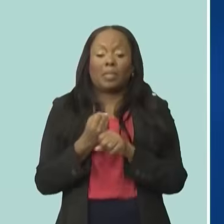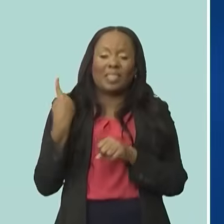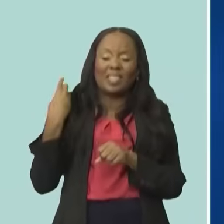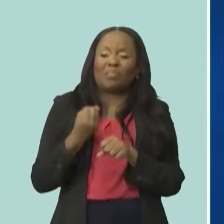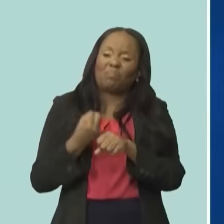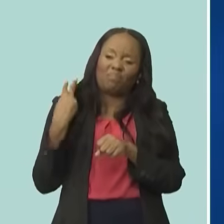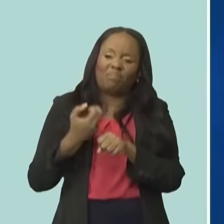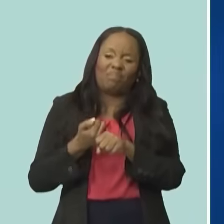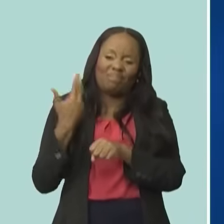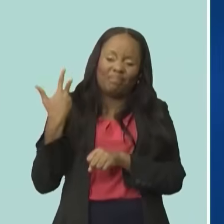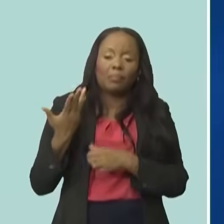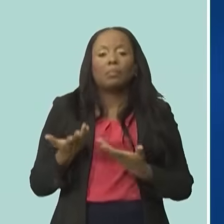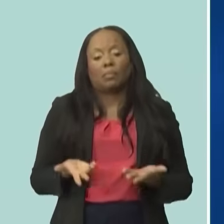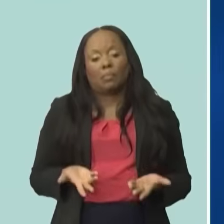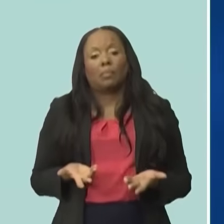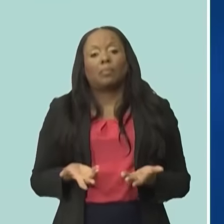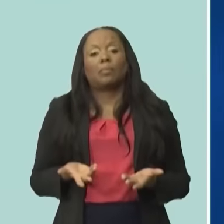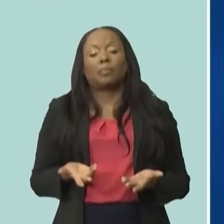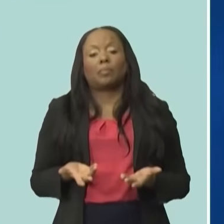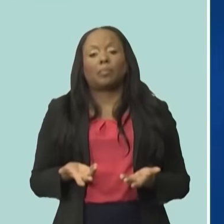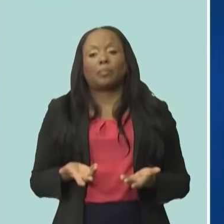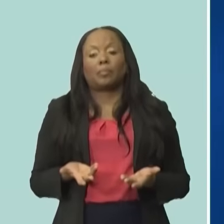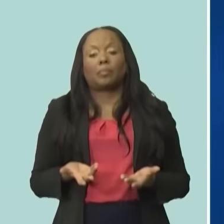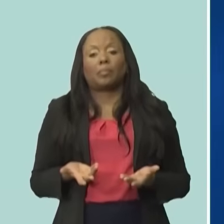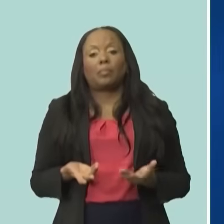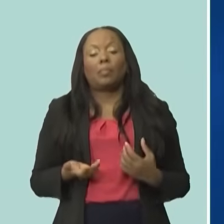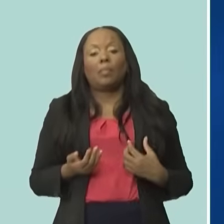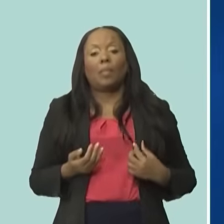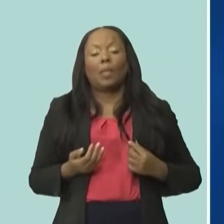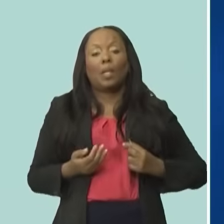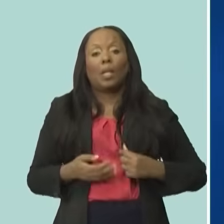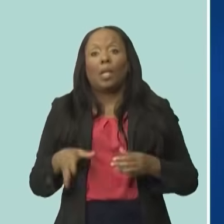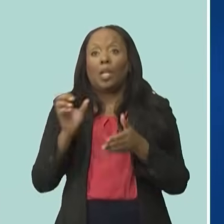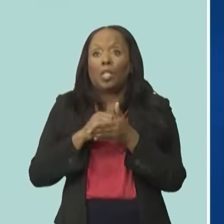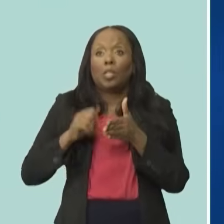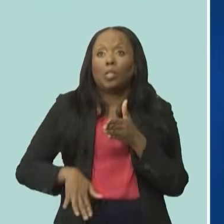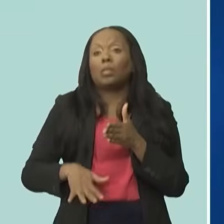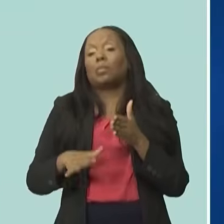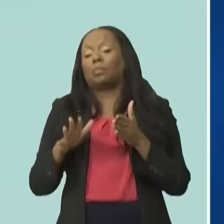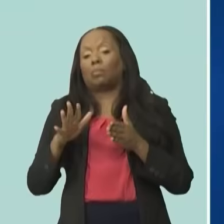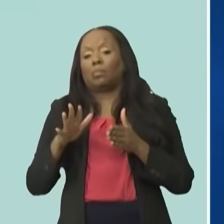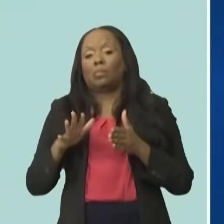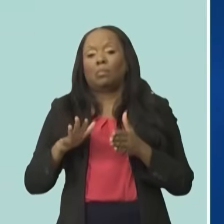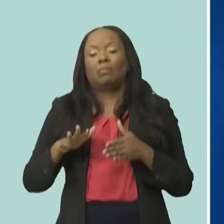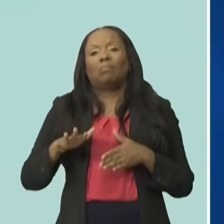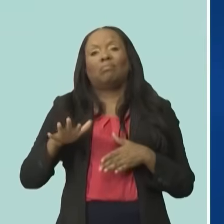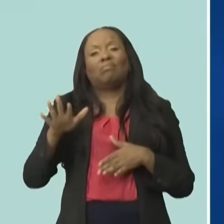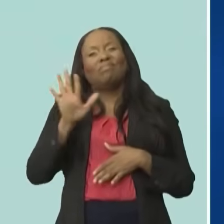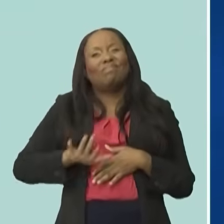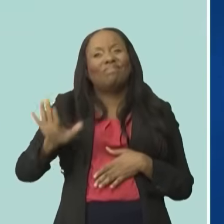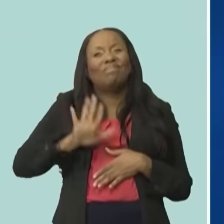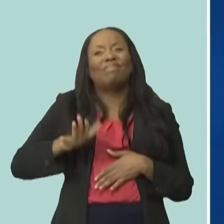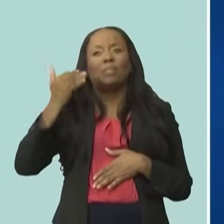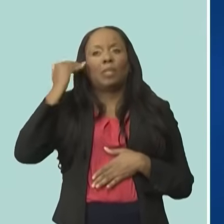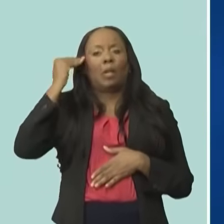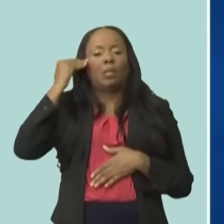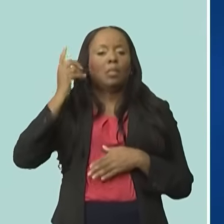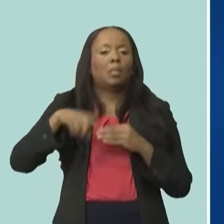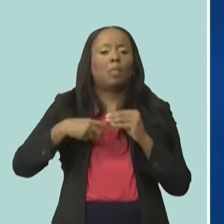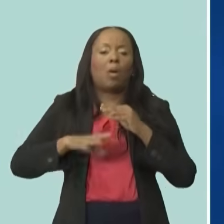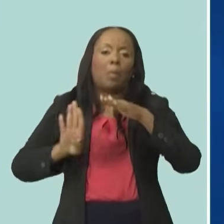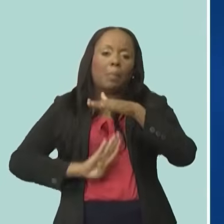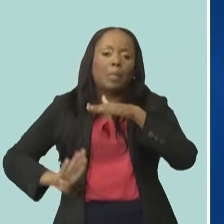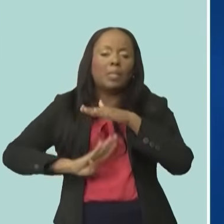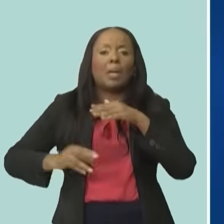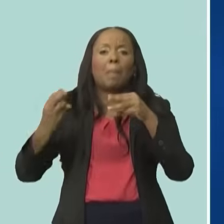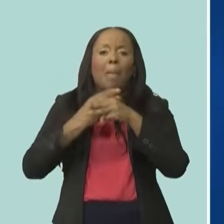years. We also saw that students continue to demonstrate average knowledge of basic mathematical